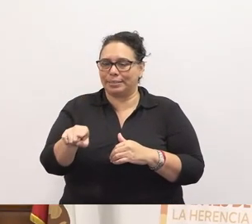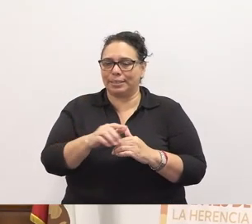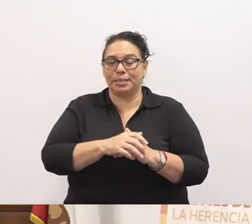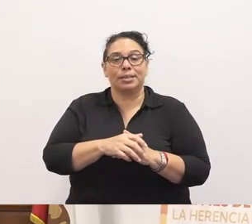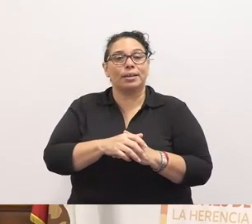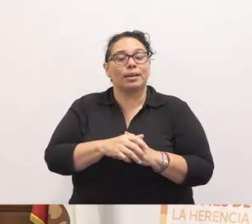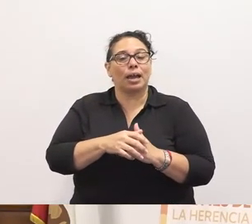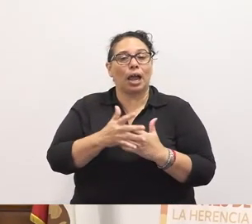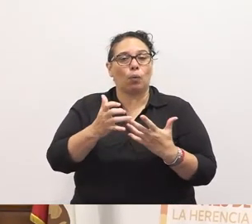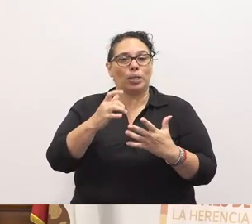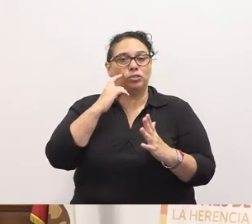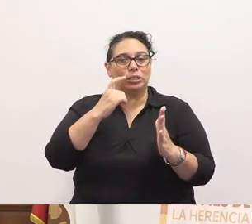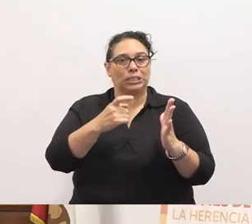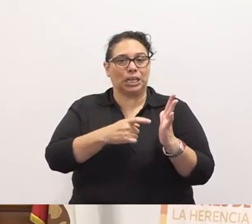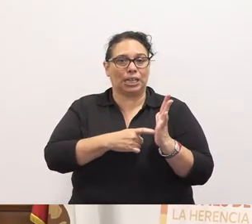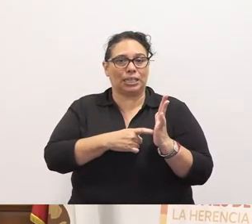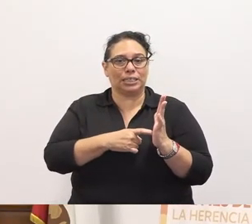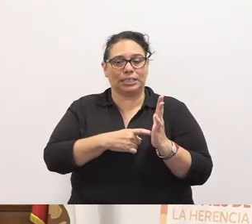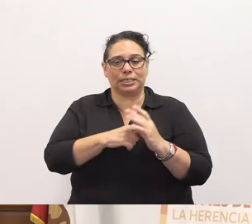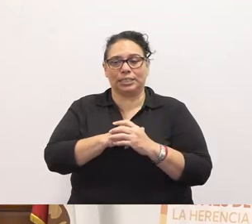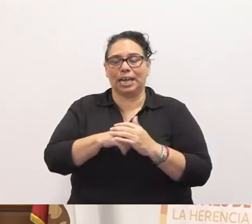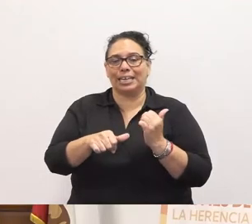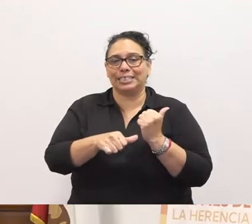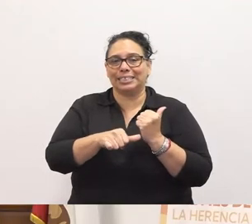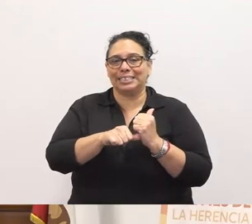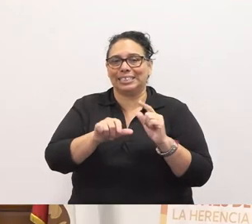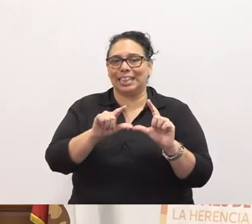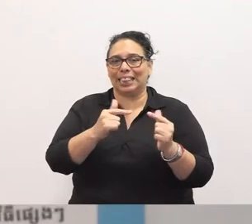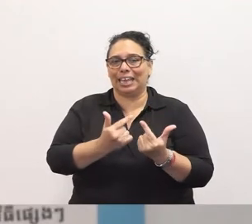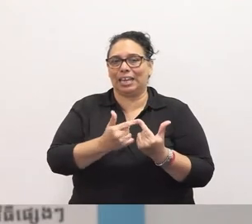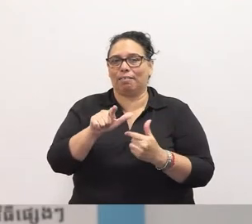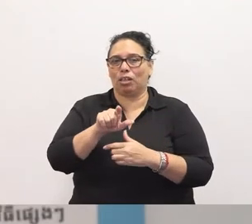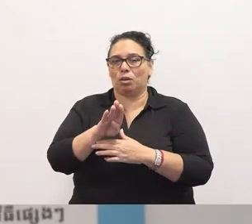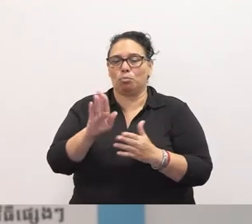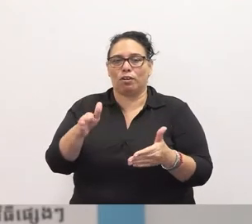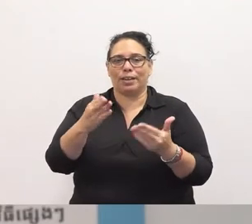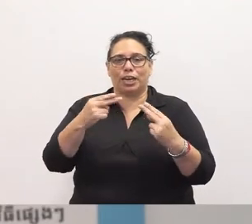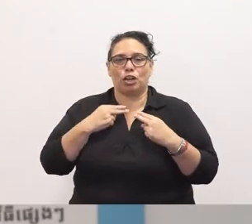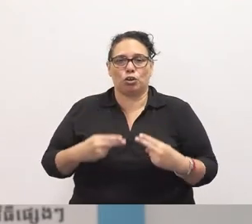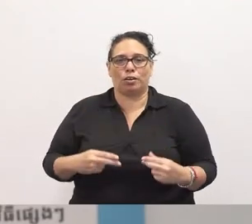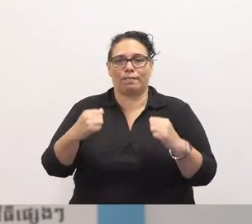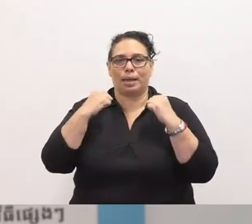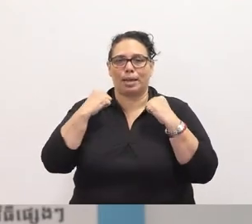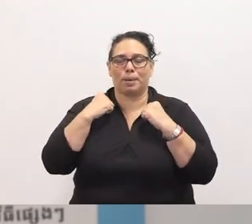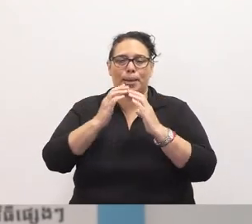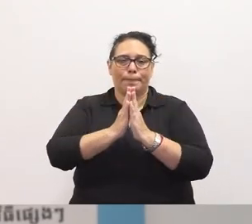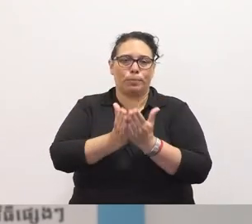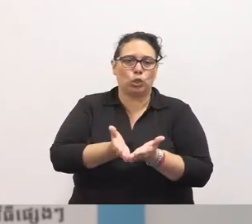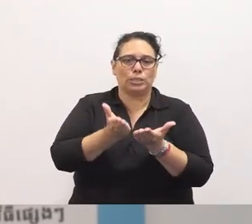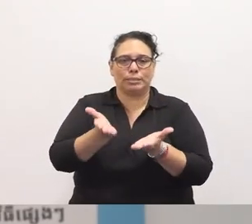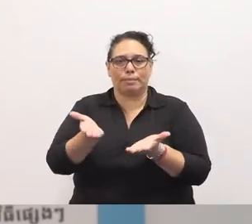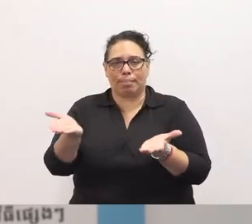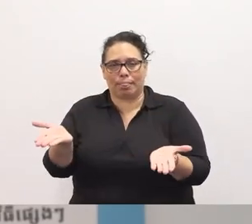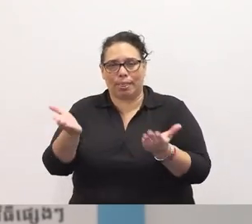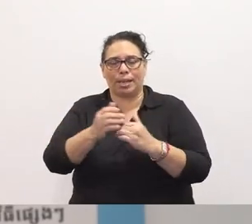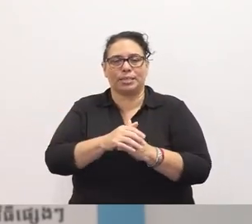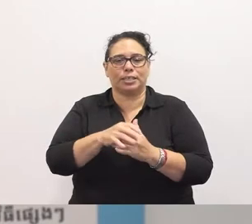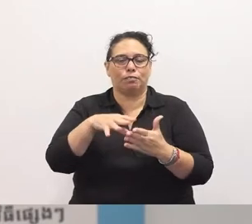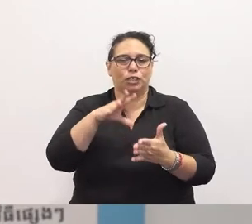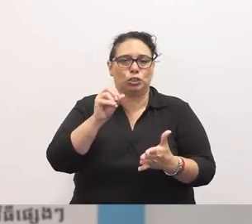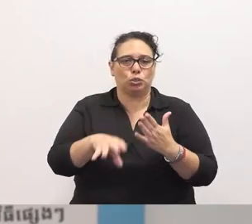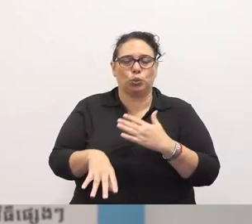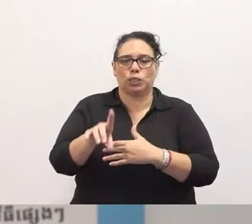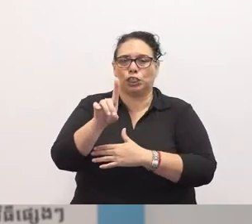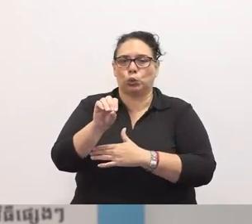I'd like to acknowledge the Assistance League of Long Beach for providing uniforms, backpacks, books, and supplies to students at